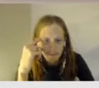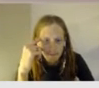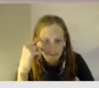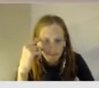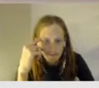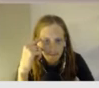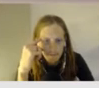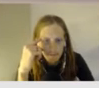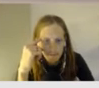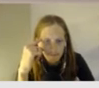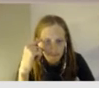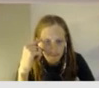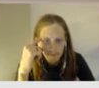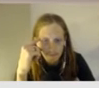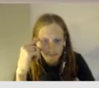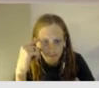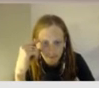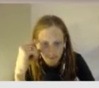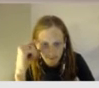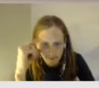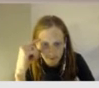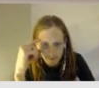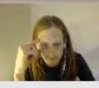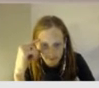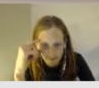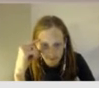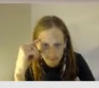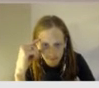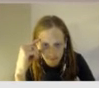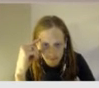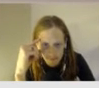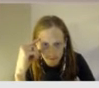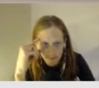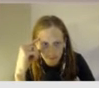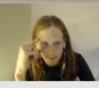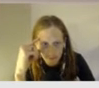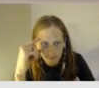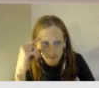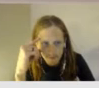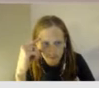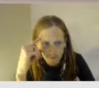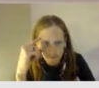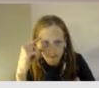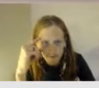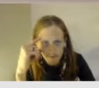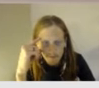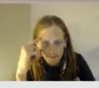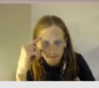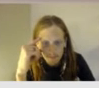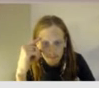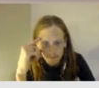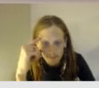So I guess my journey maybe would have started about 6 years ago, but I was more of a guy with a camera and not